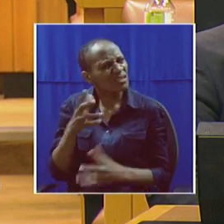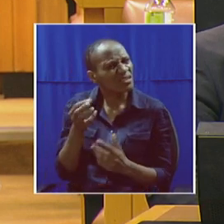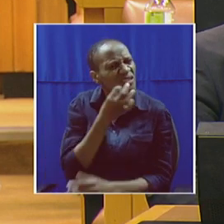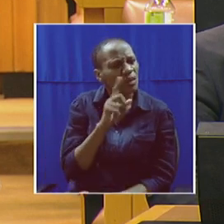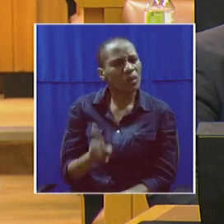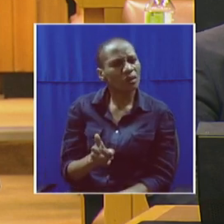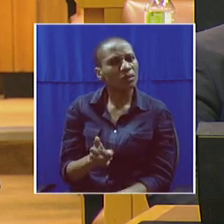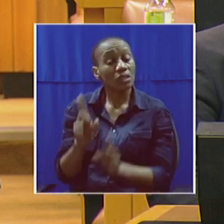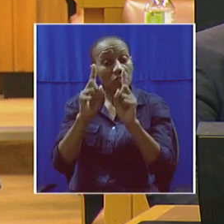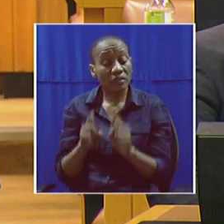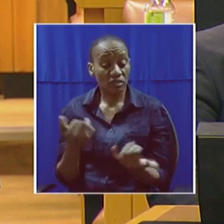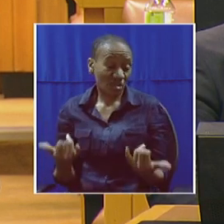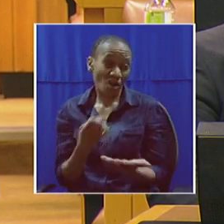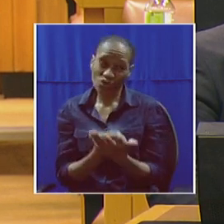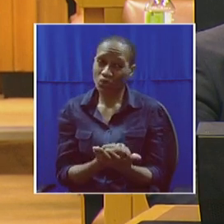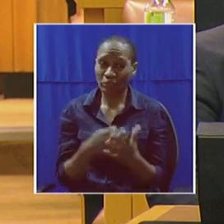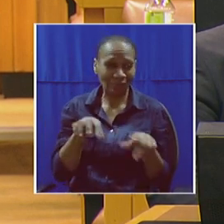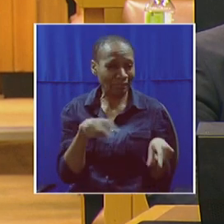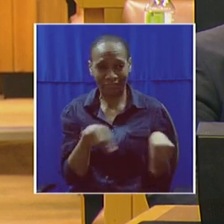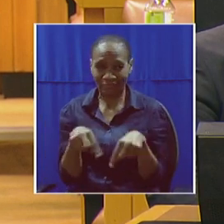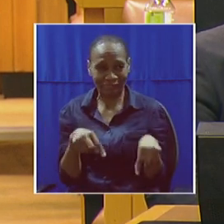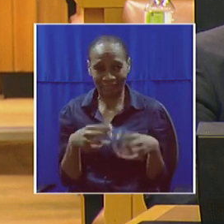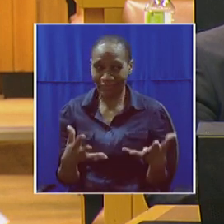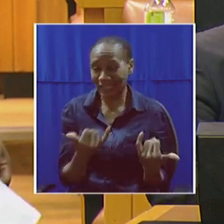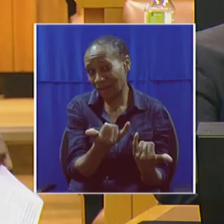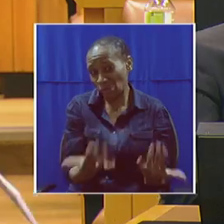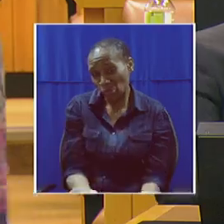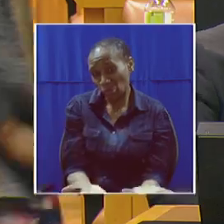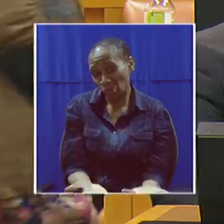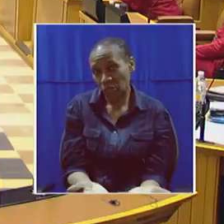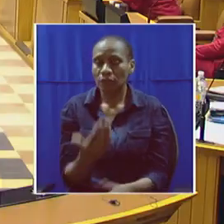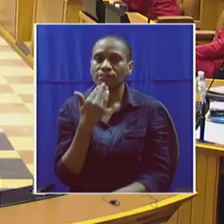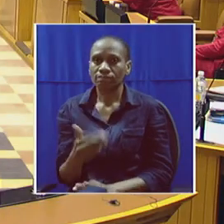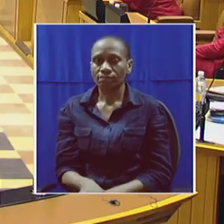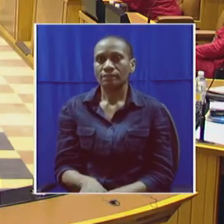especially on the economy that is facing South Africa right now thank